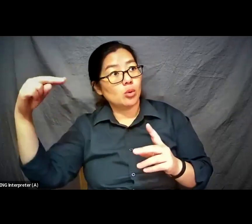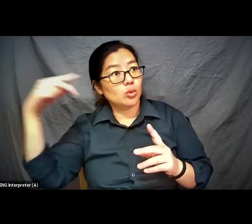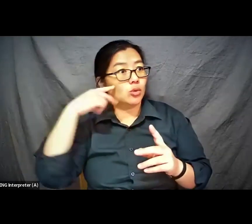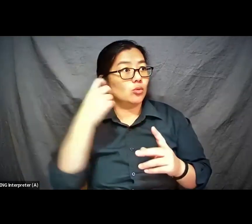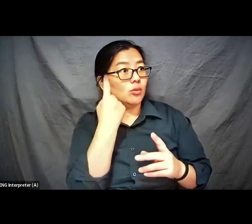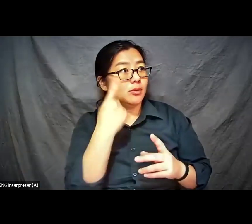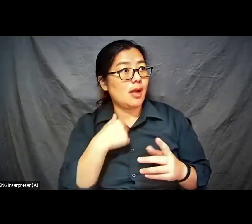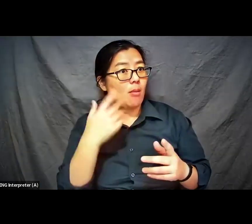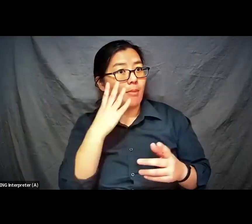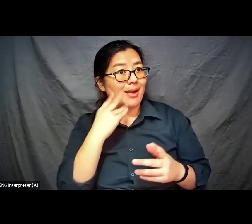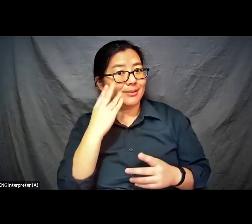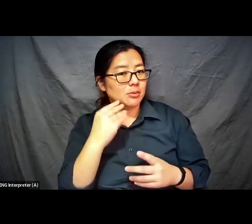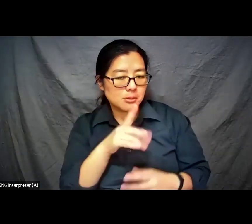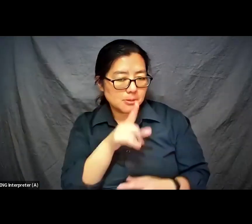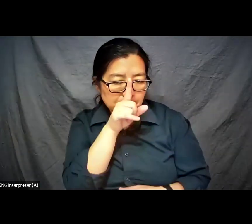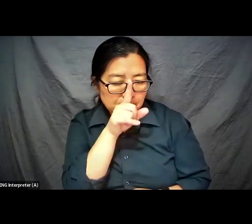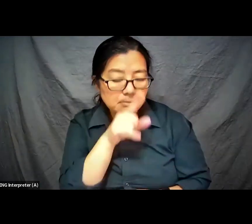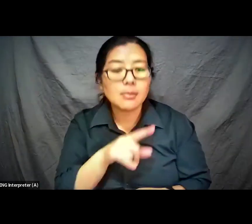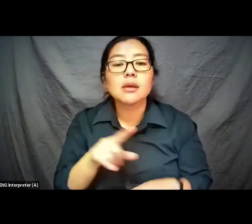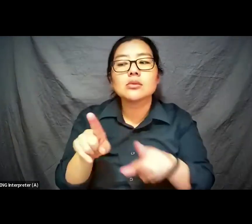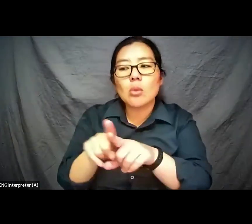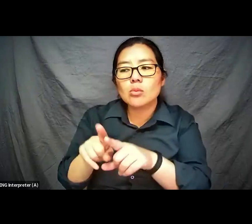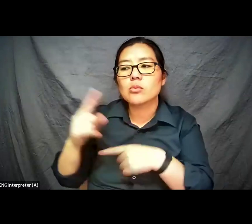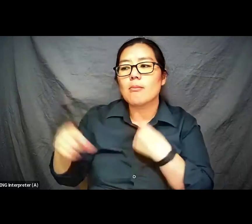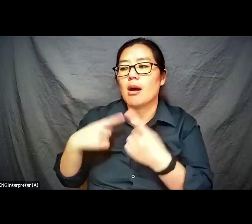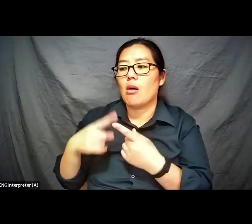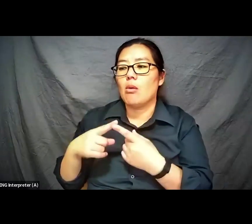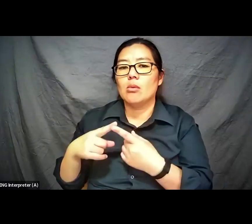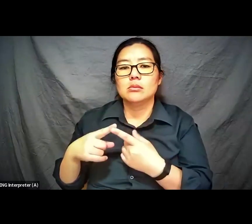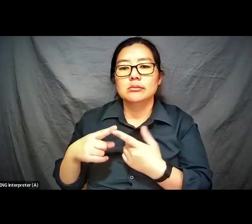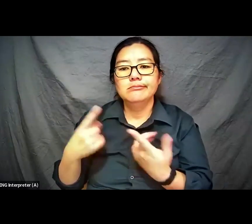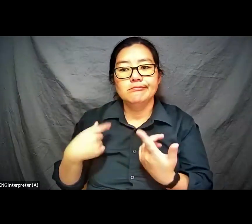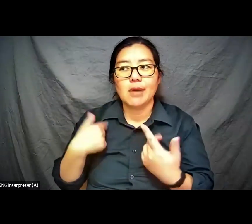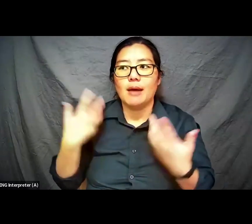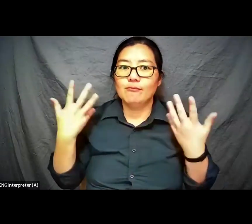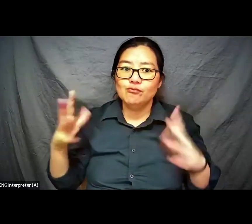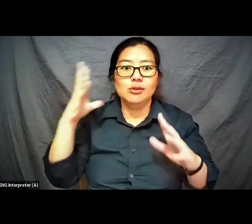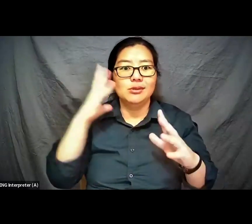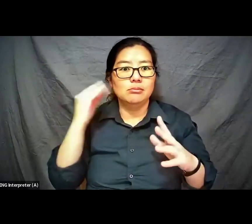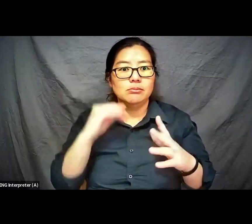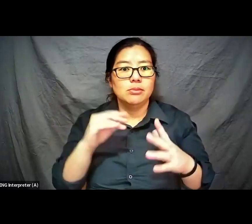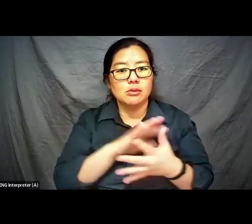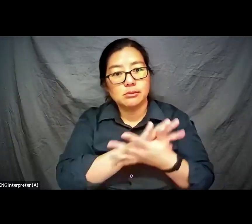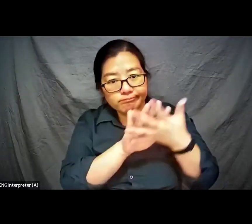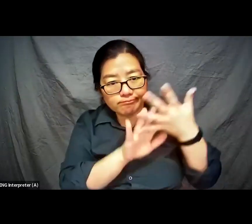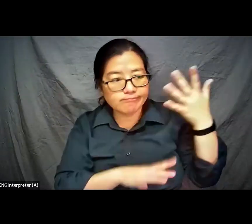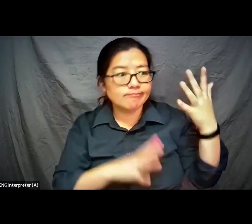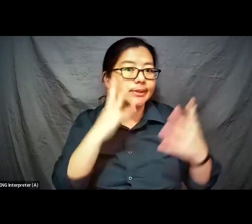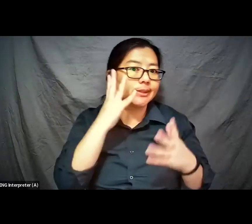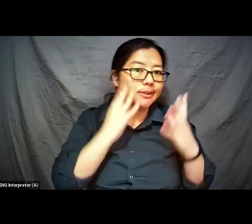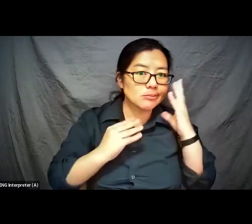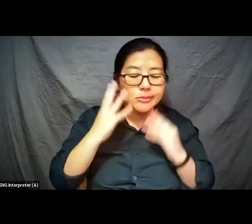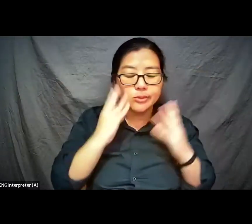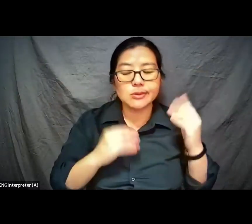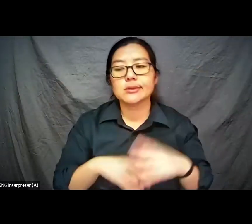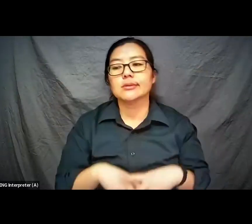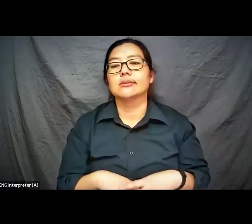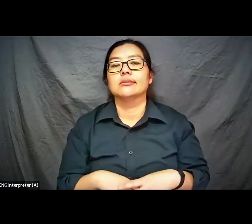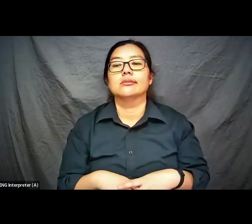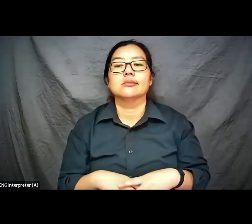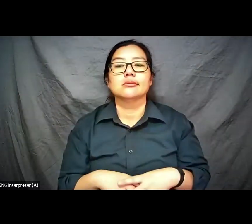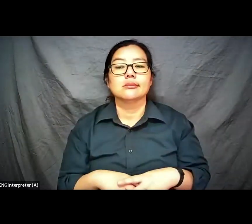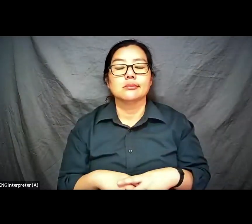media when the mass media is not like giving you the opportunity to have your voice heard. It's a great